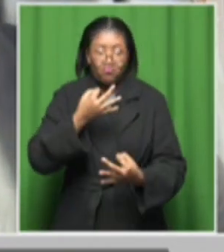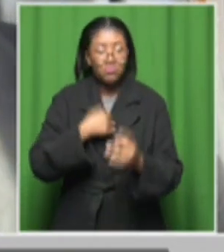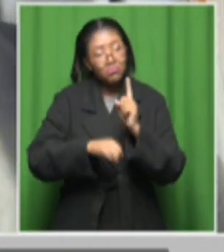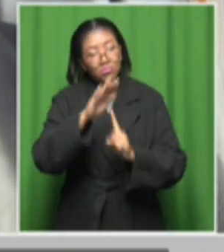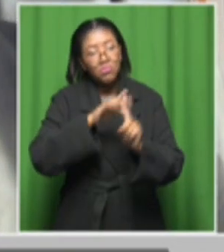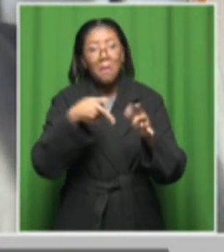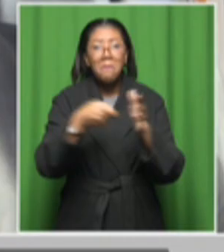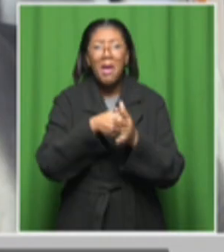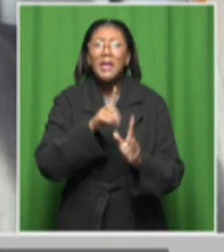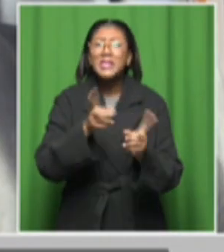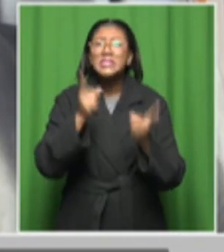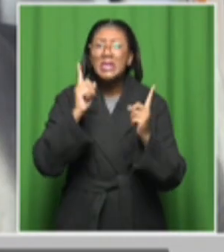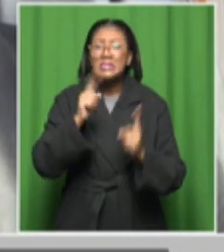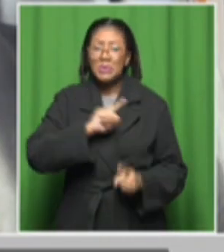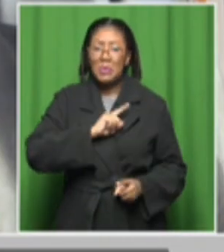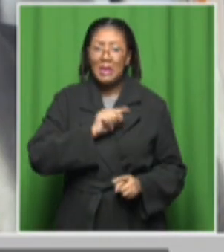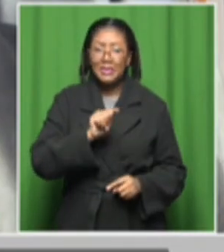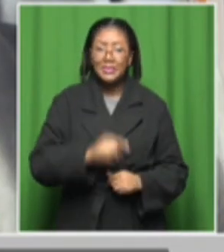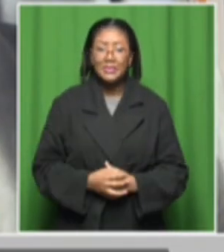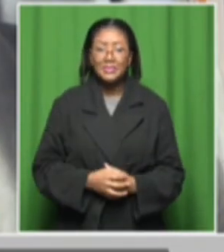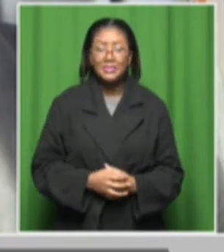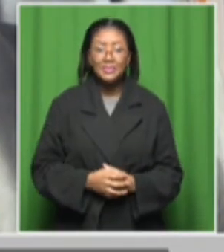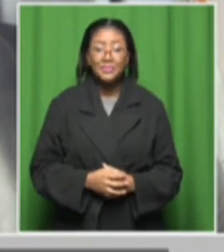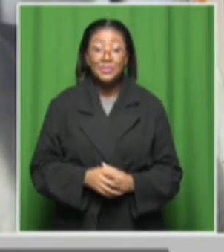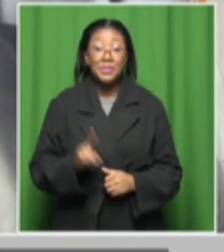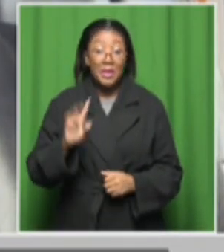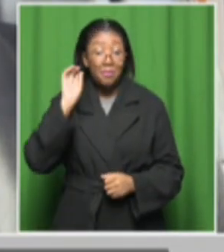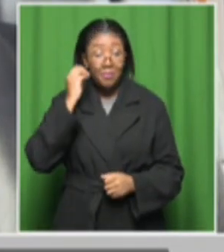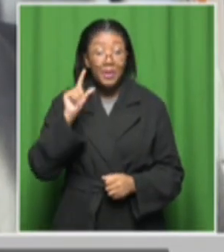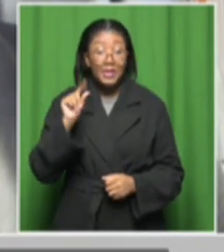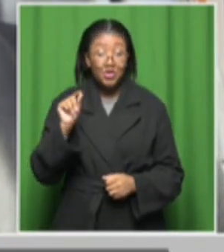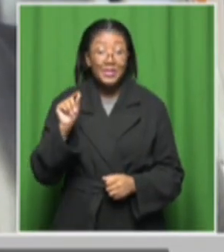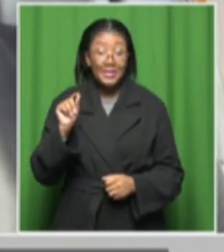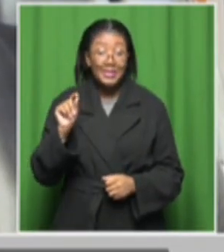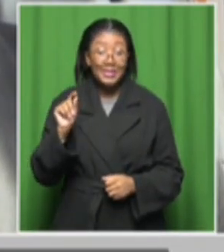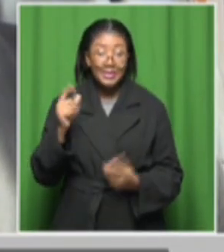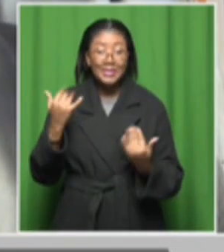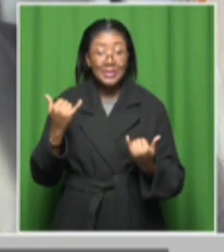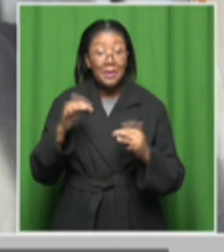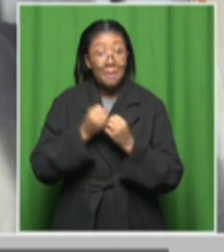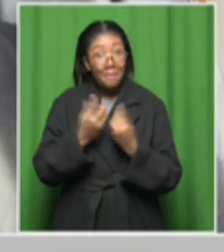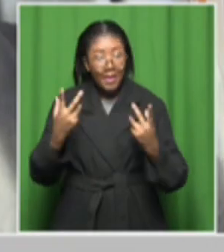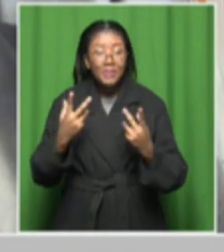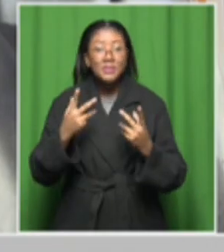Okay. So what's so interesting is that majority of the patients I see in my rooms,